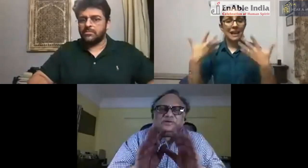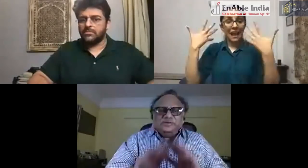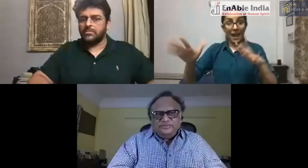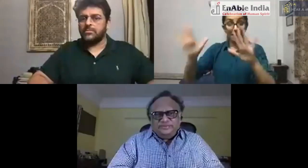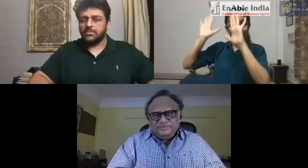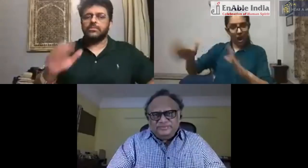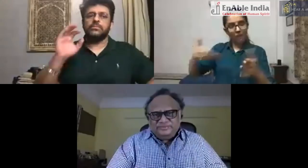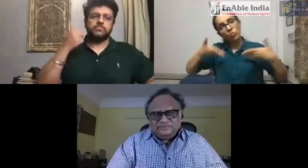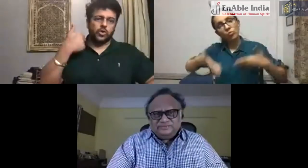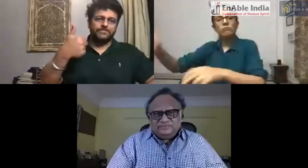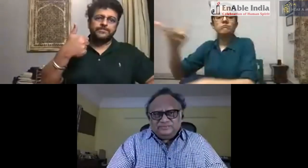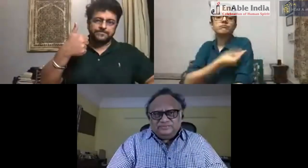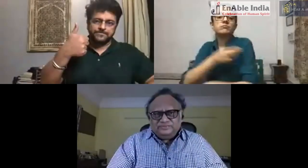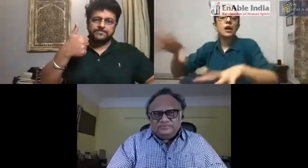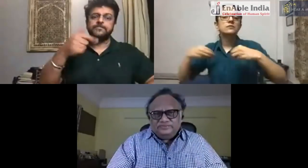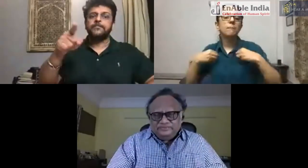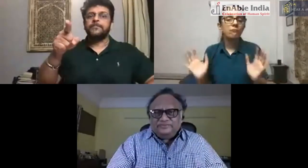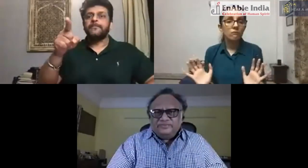get.